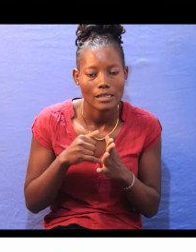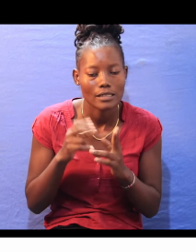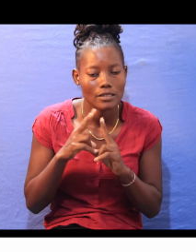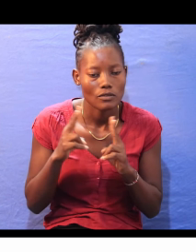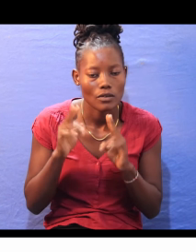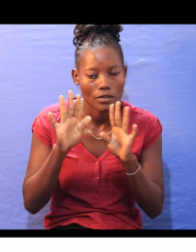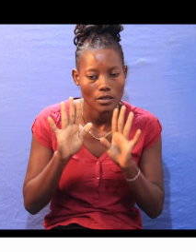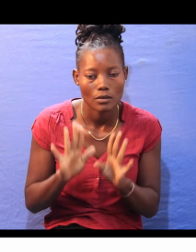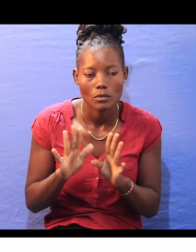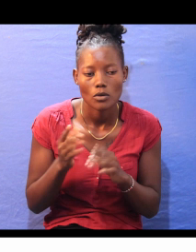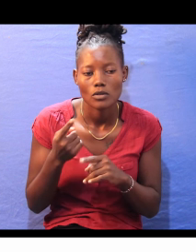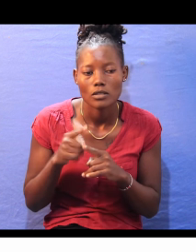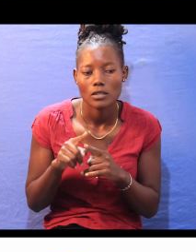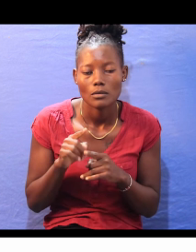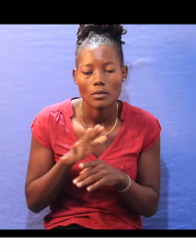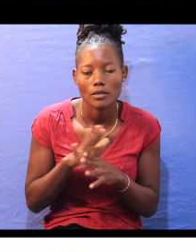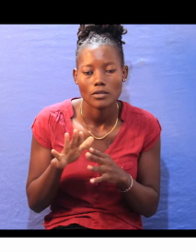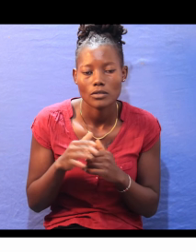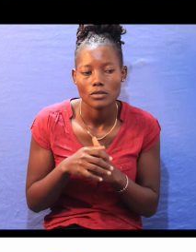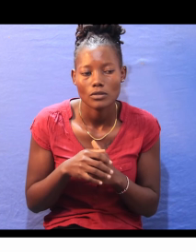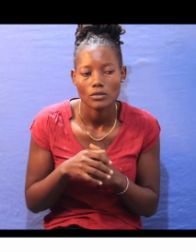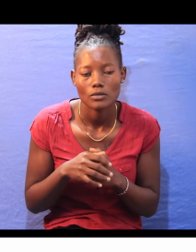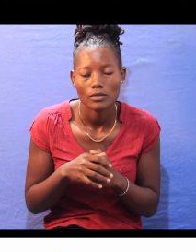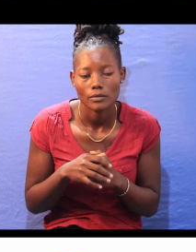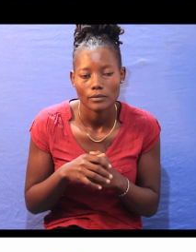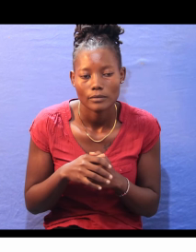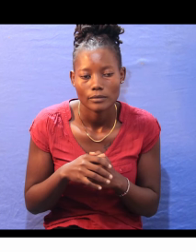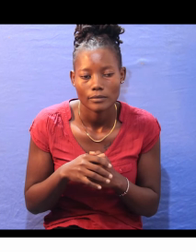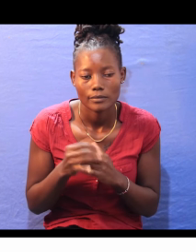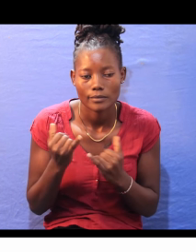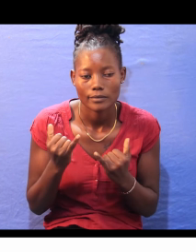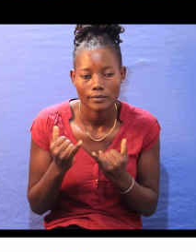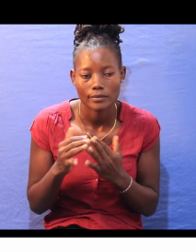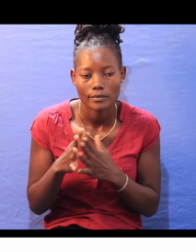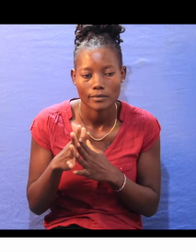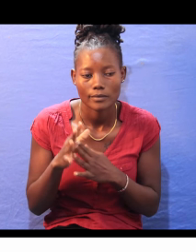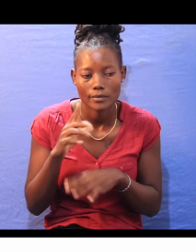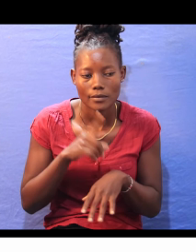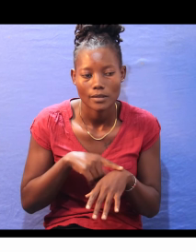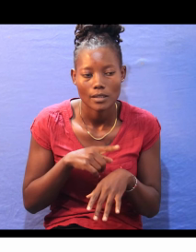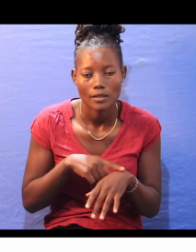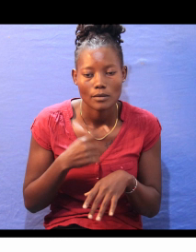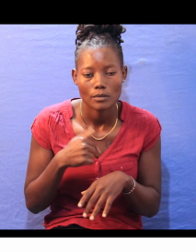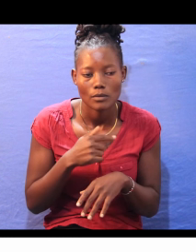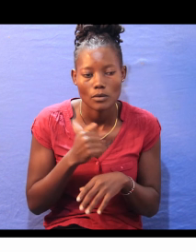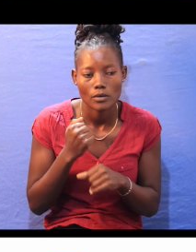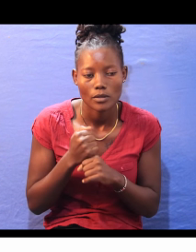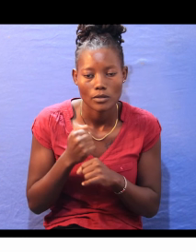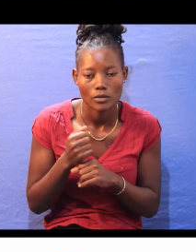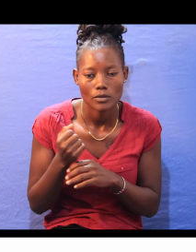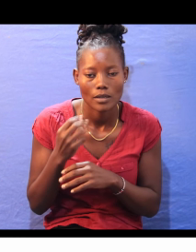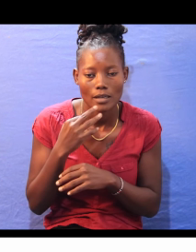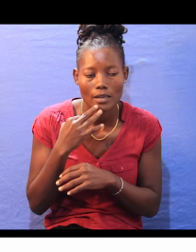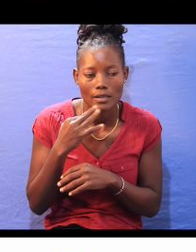but it is not the be all and end all of what we need. So while we may need to be able to squat 300 or